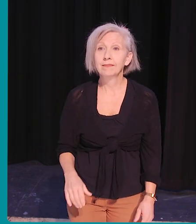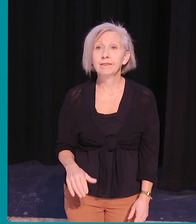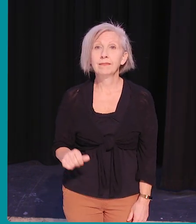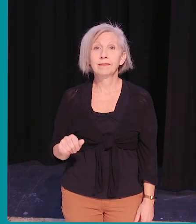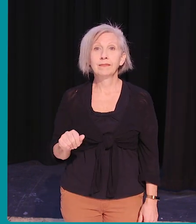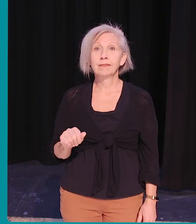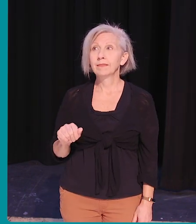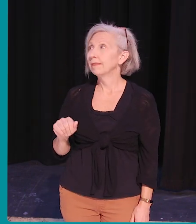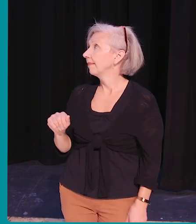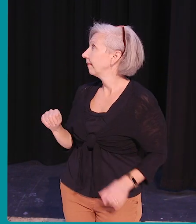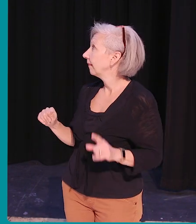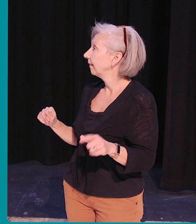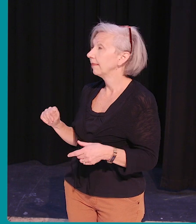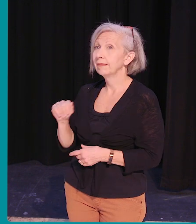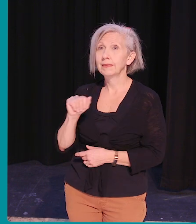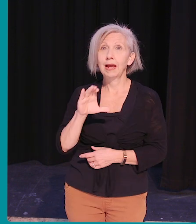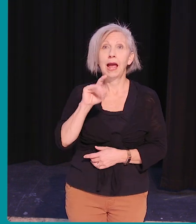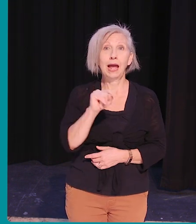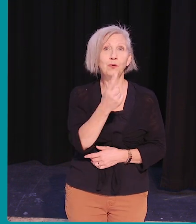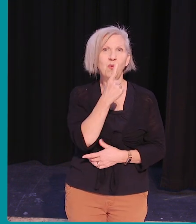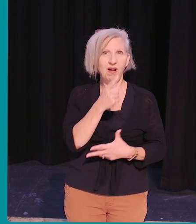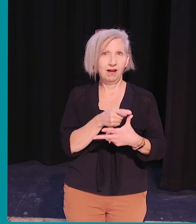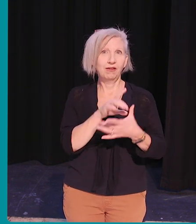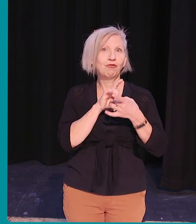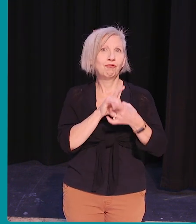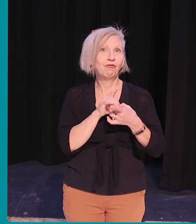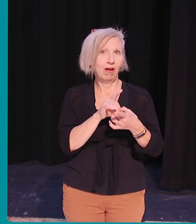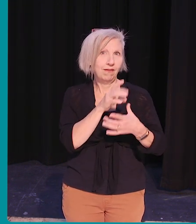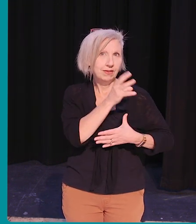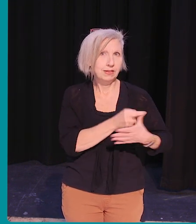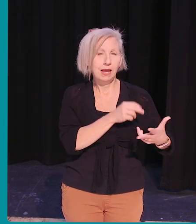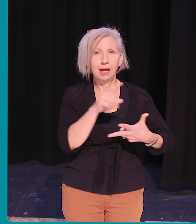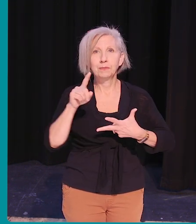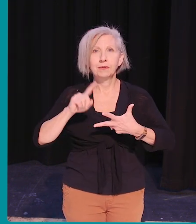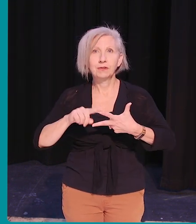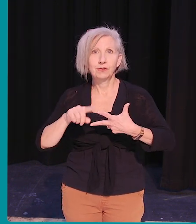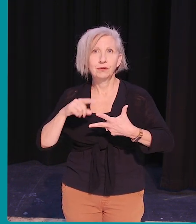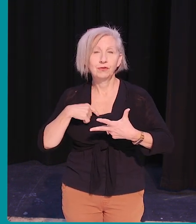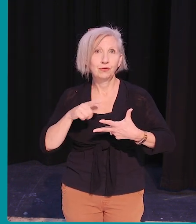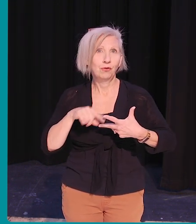relevance gaps. Act 2, deeper learning. Act 3, let's talk about equity.